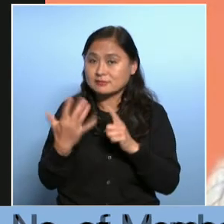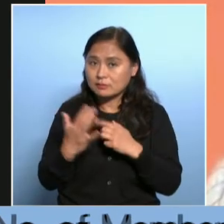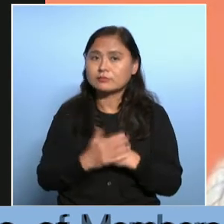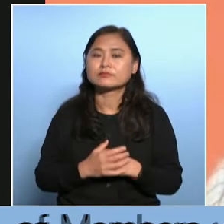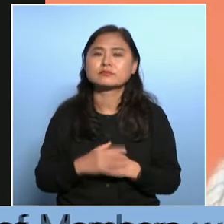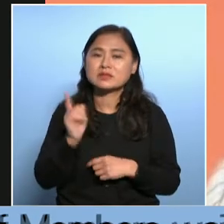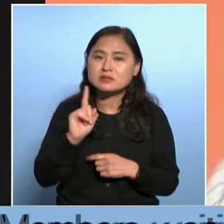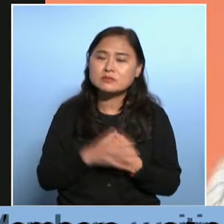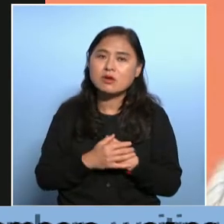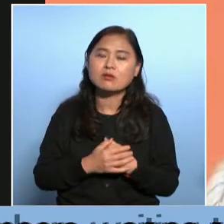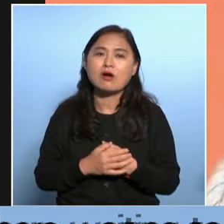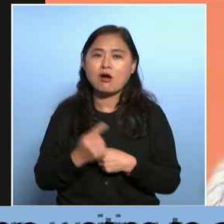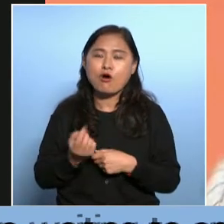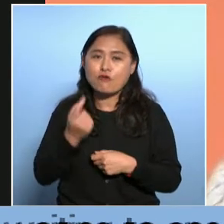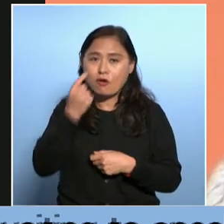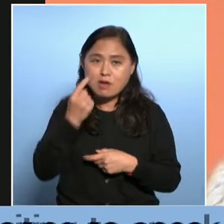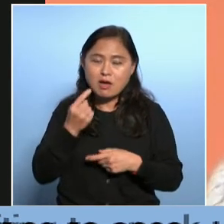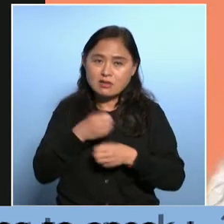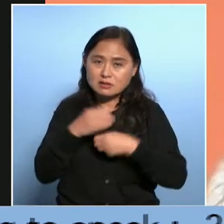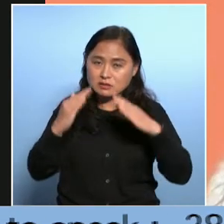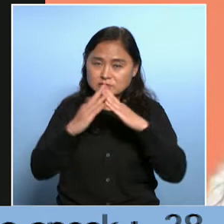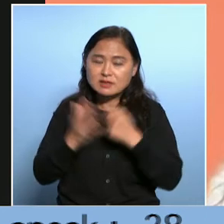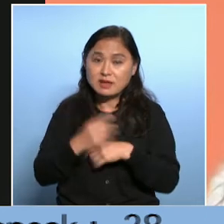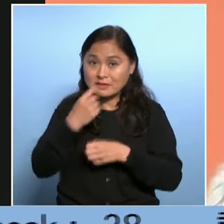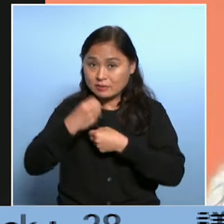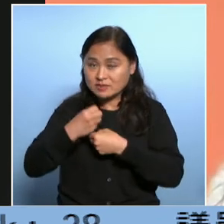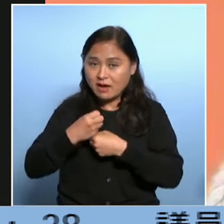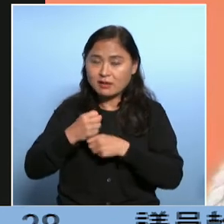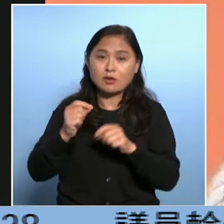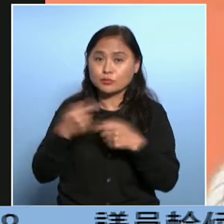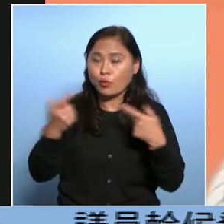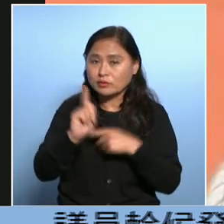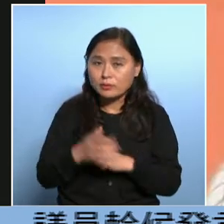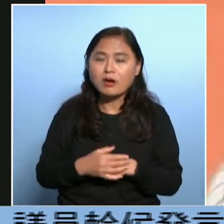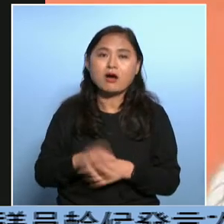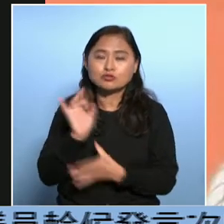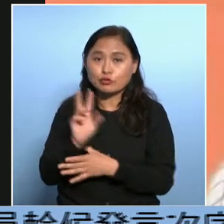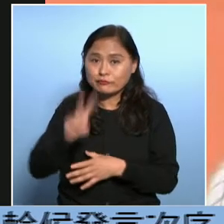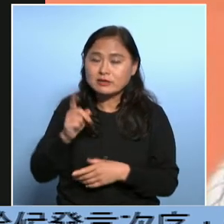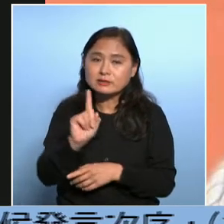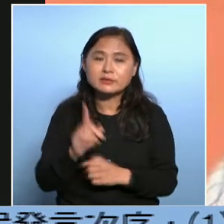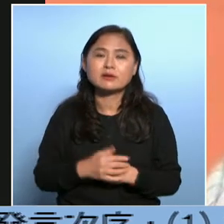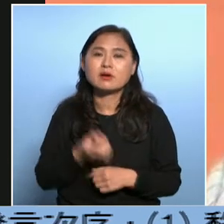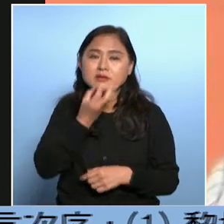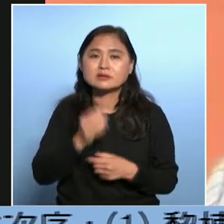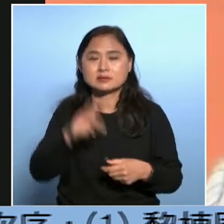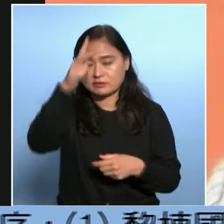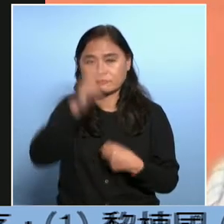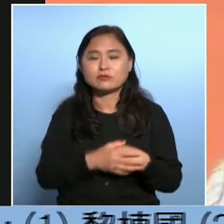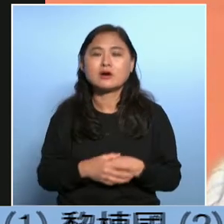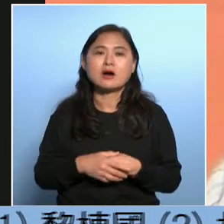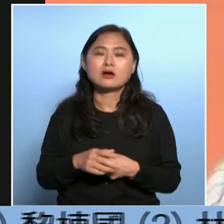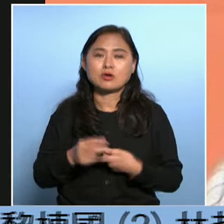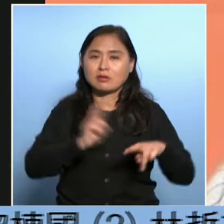given additional manpower by the central government. How can we facilitate early